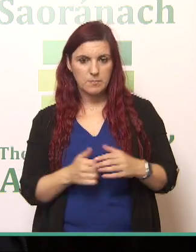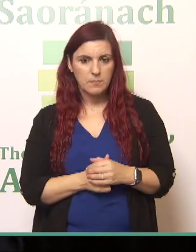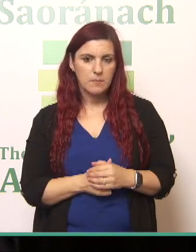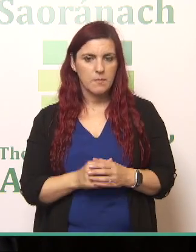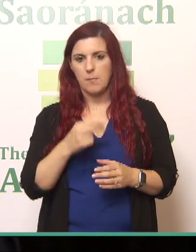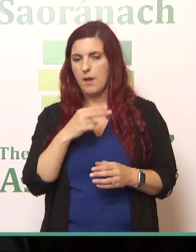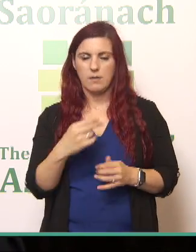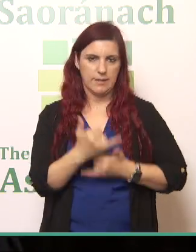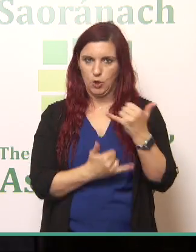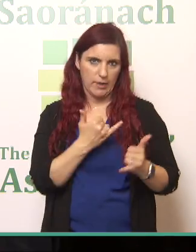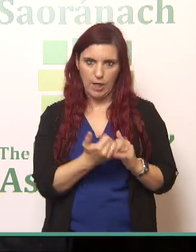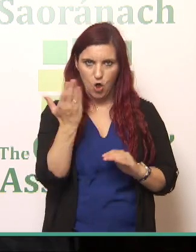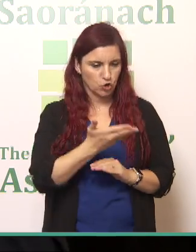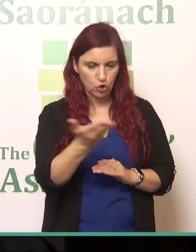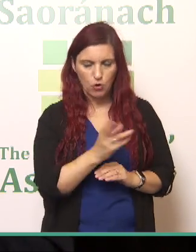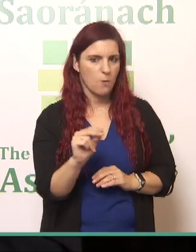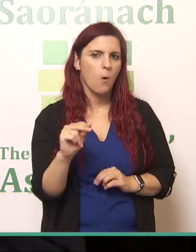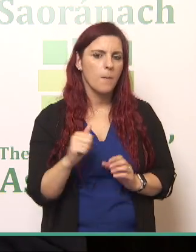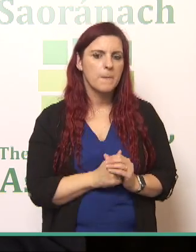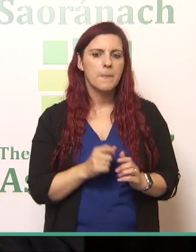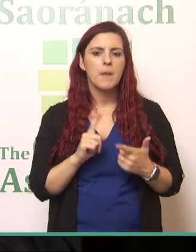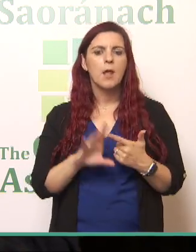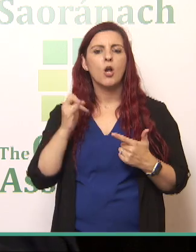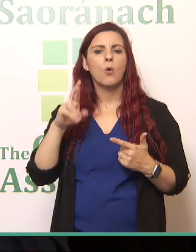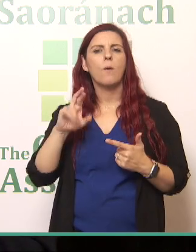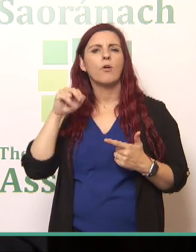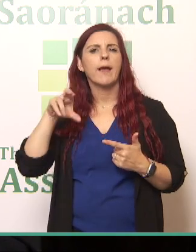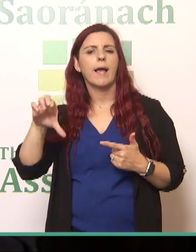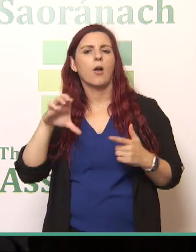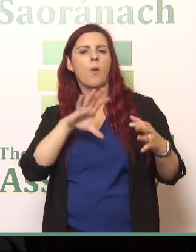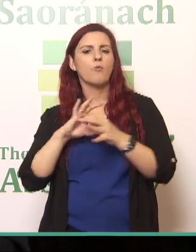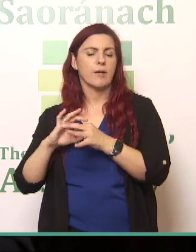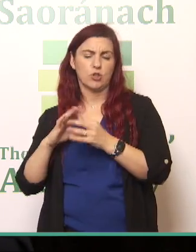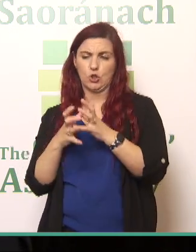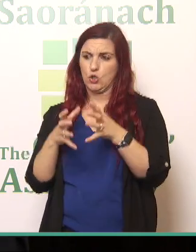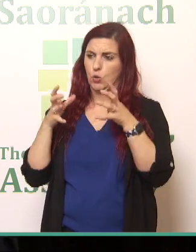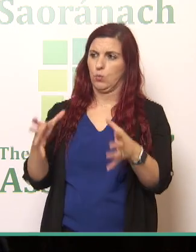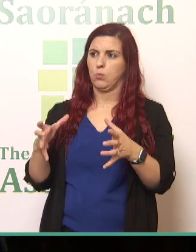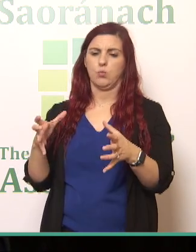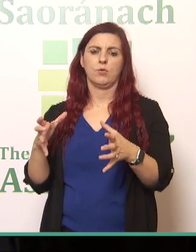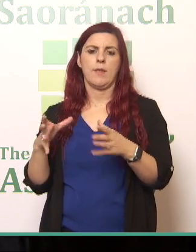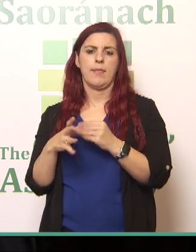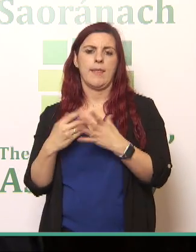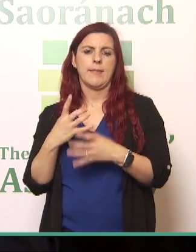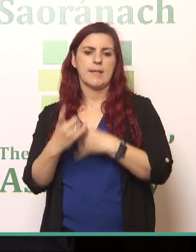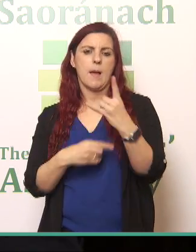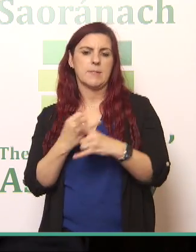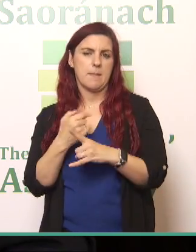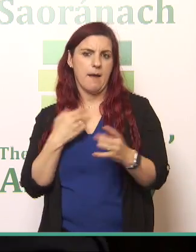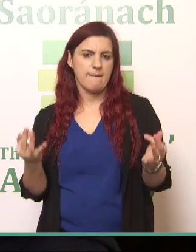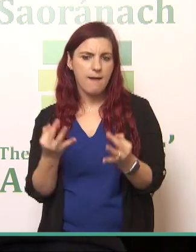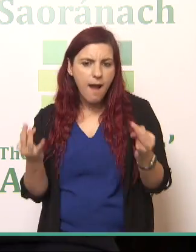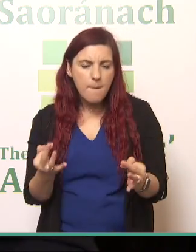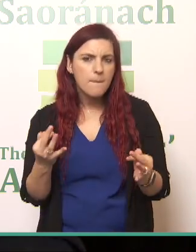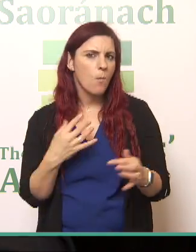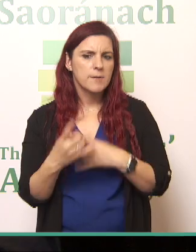certainly not on an annual basis. Clover incorporation is a huge thing that has taken place on my farm this year, where